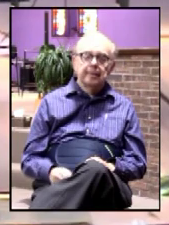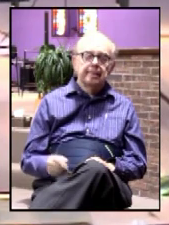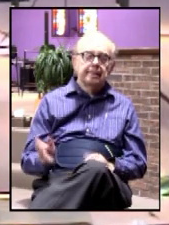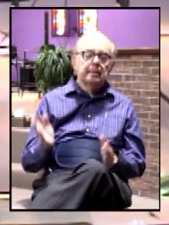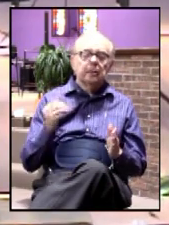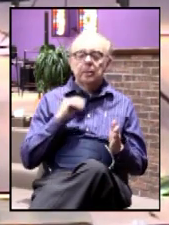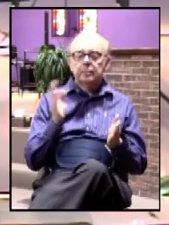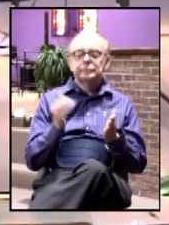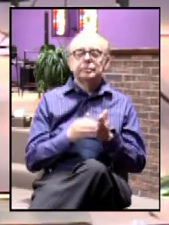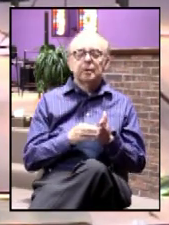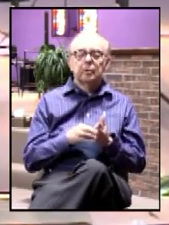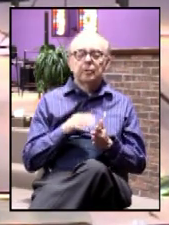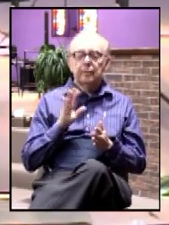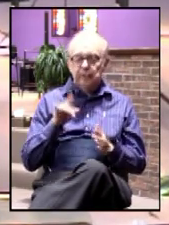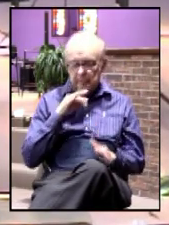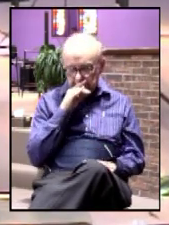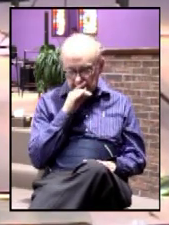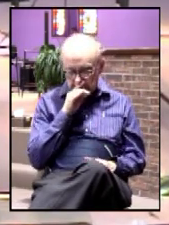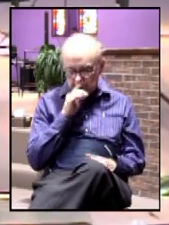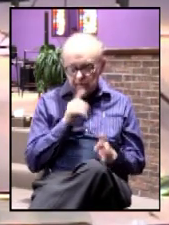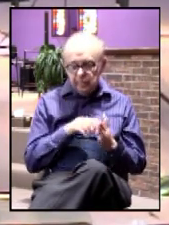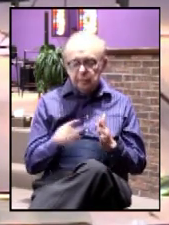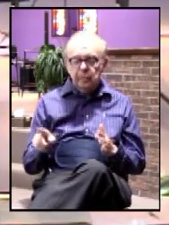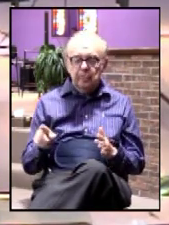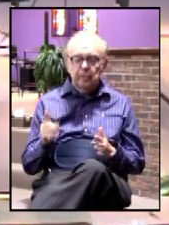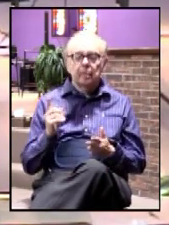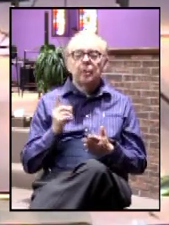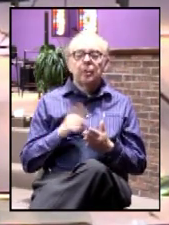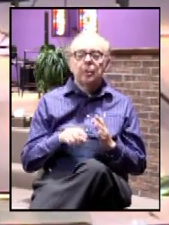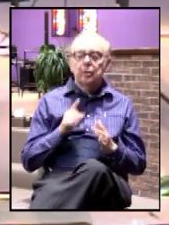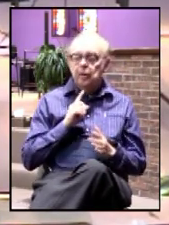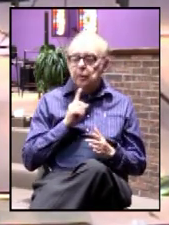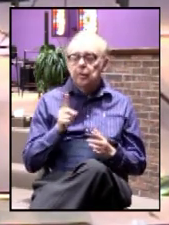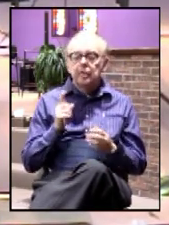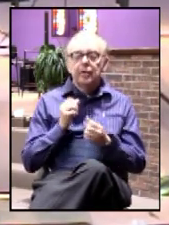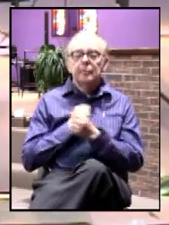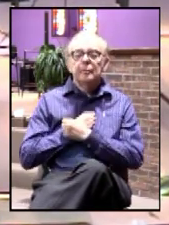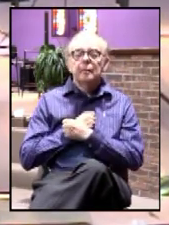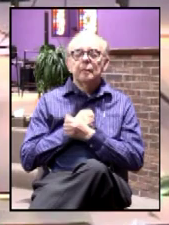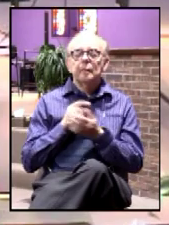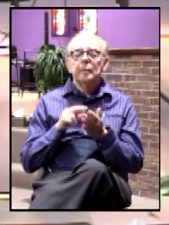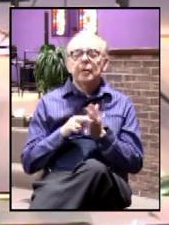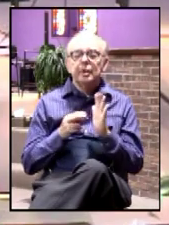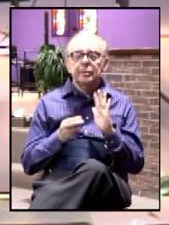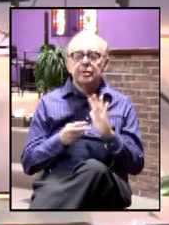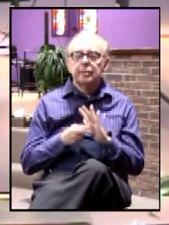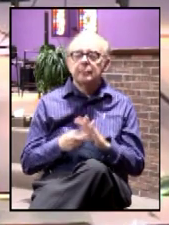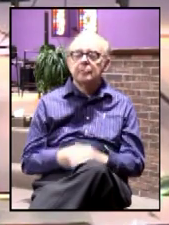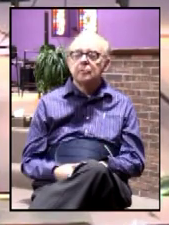And went back to those 5 kids and showed them what true love really was like.